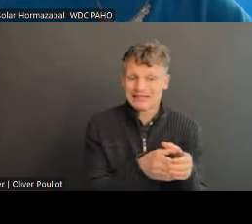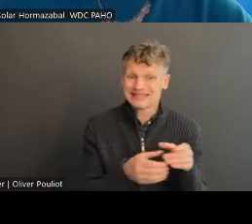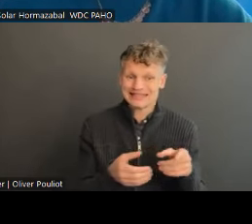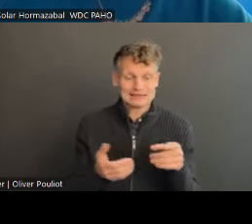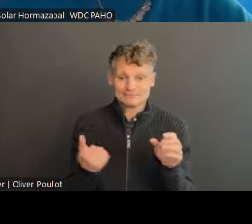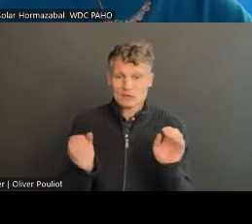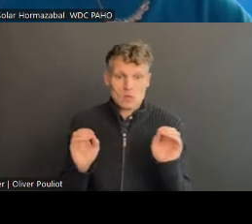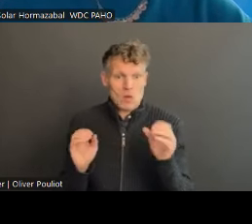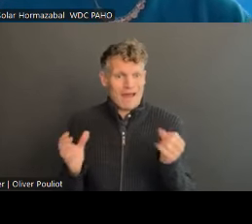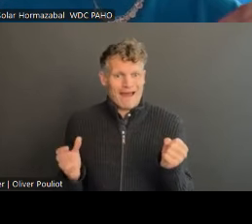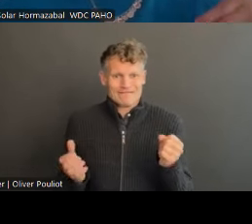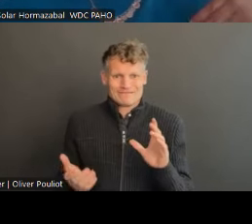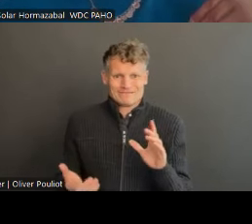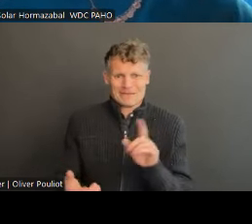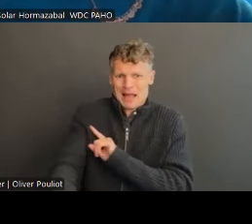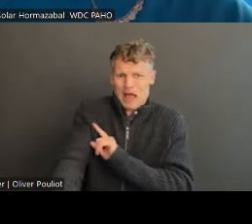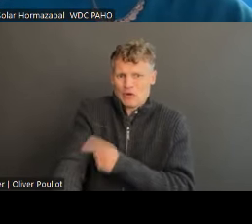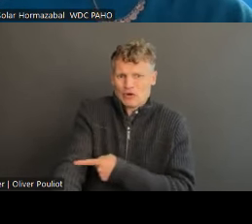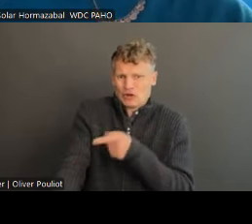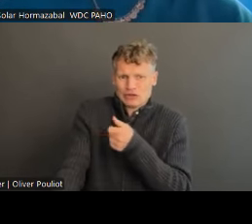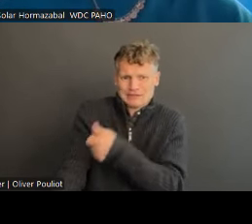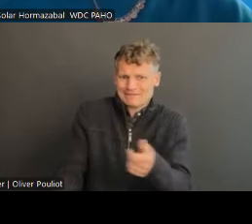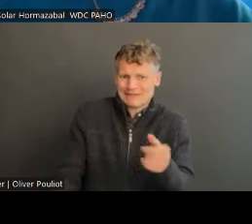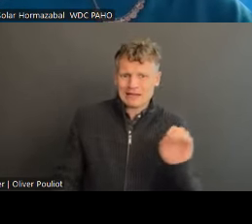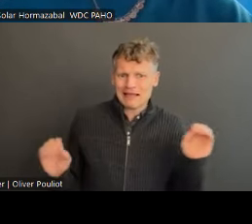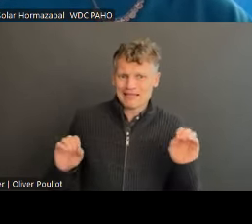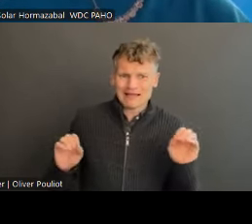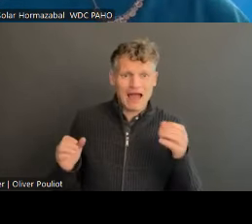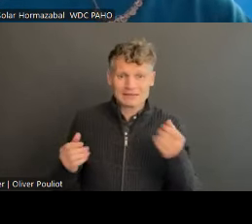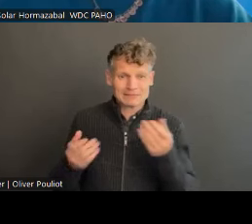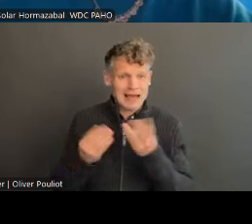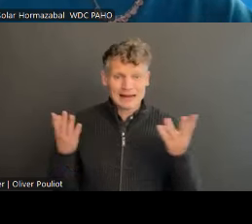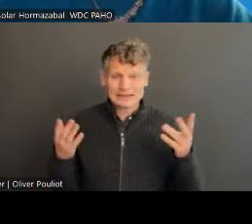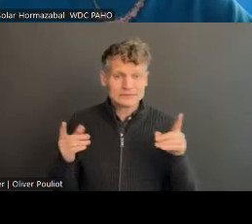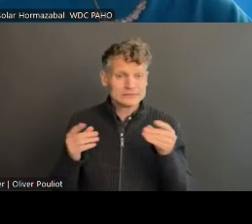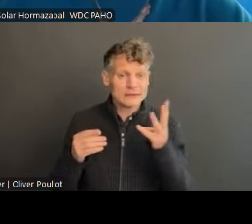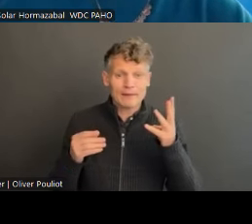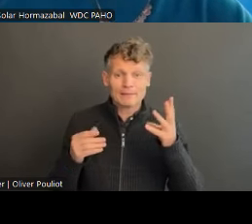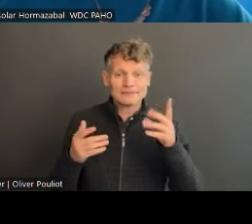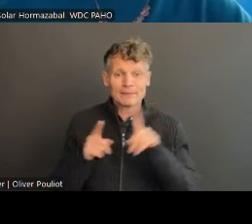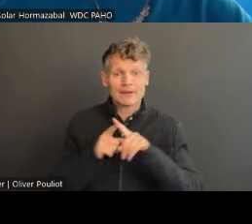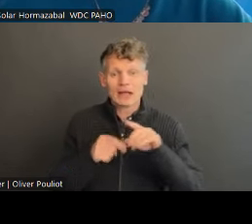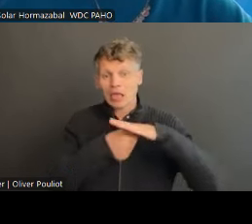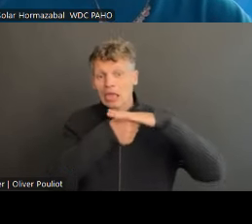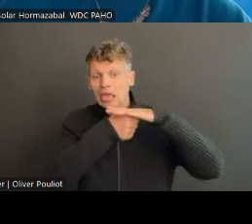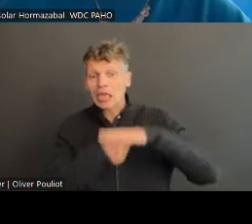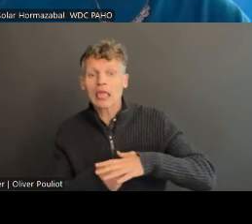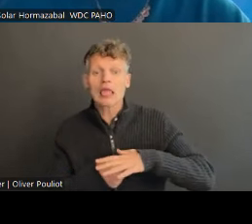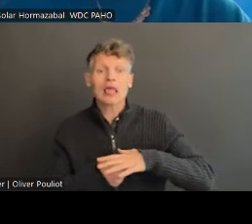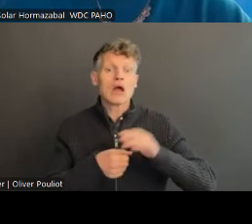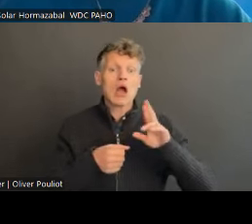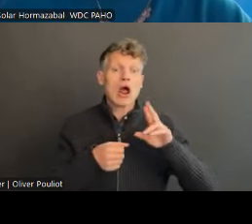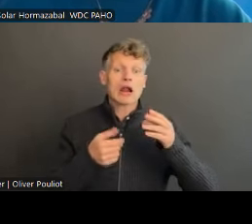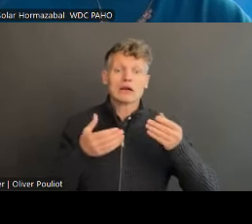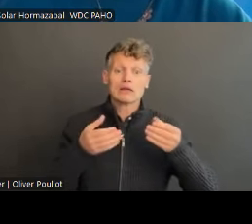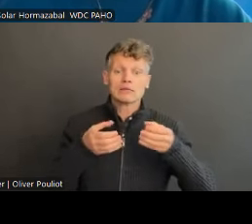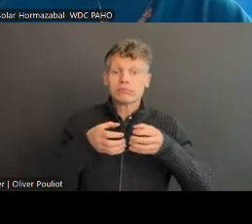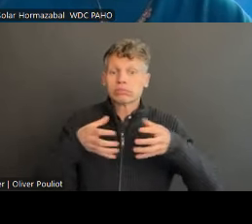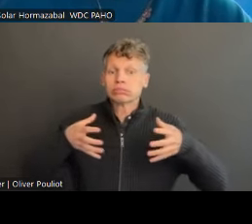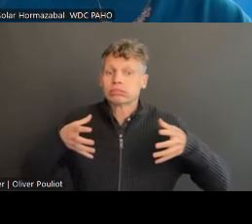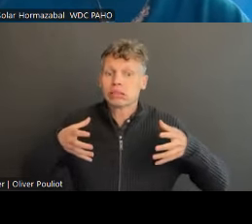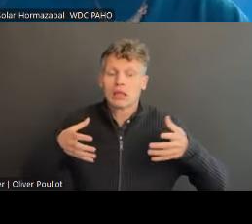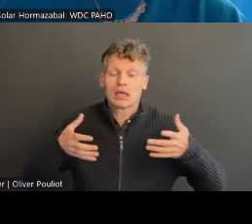power. There are the issues of overcrowding, discrimination, distance. So a lot of the